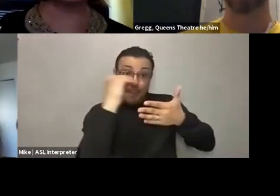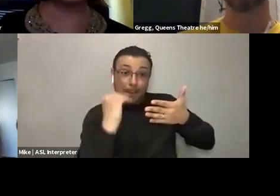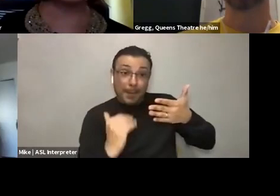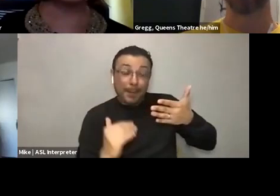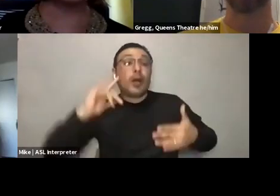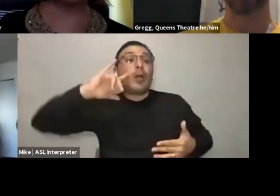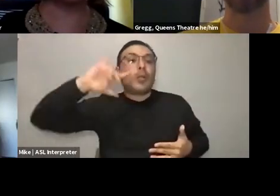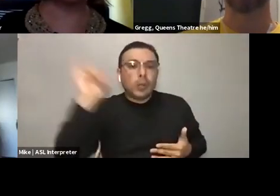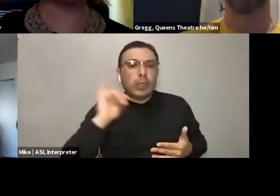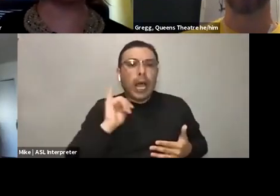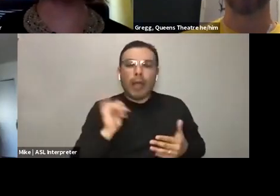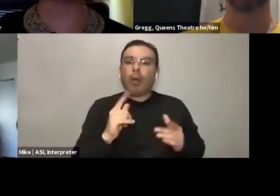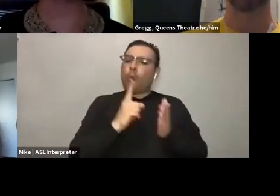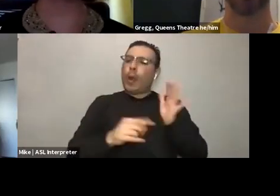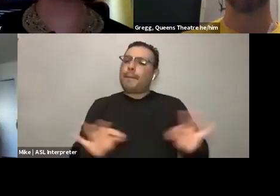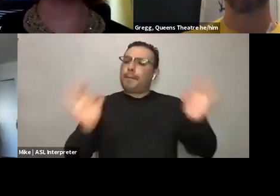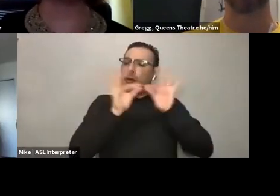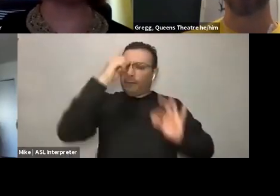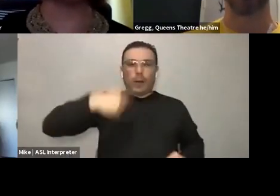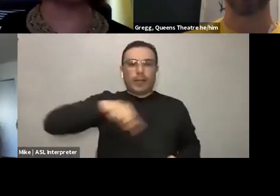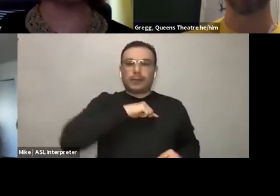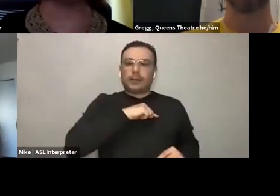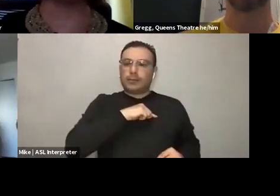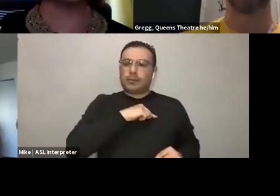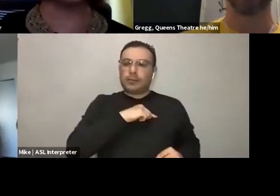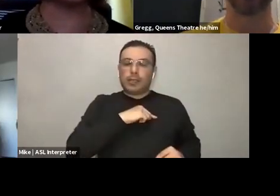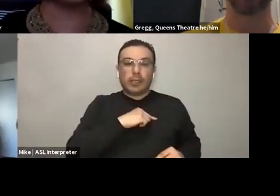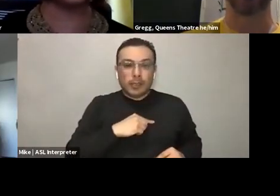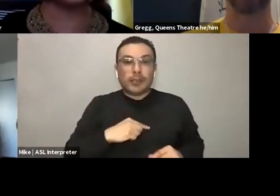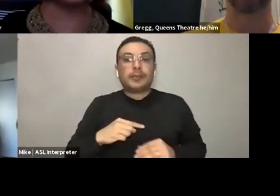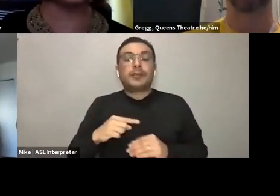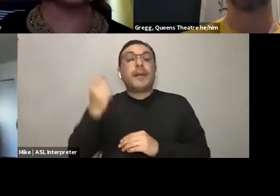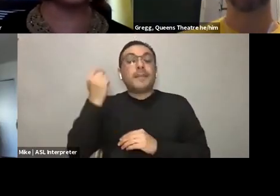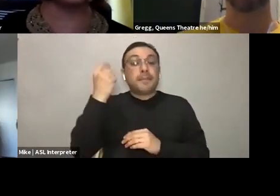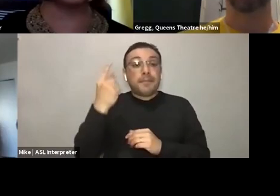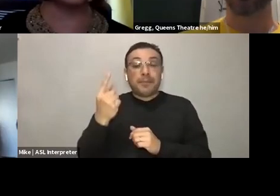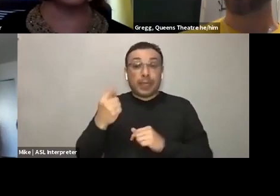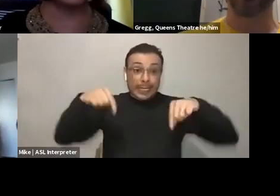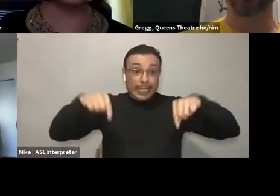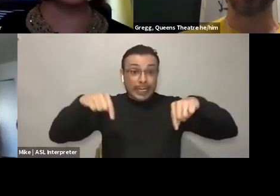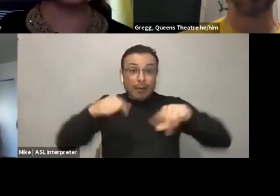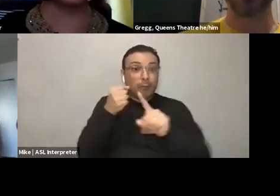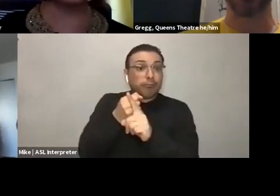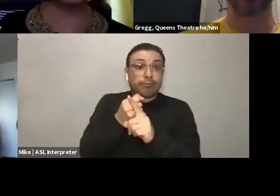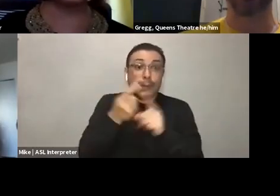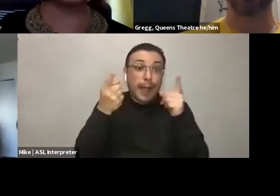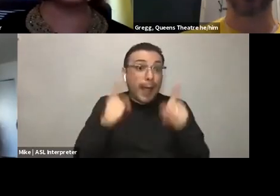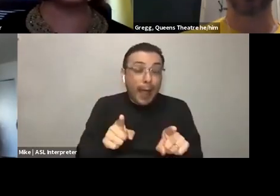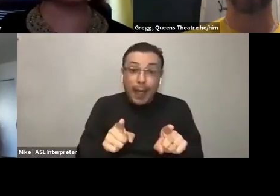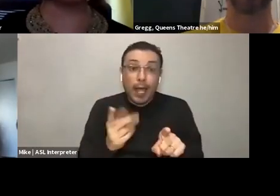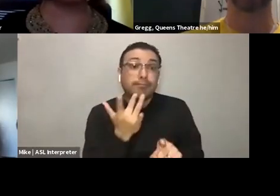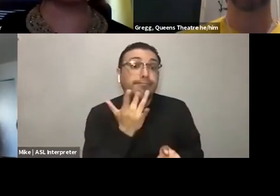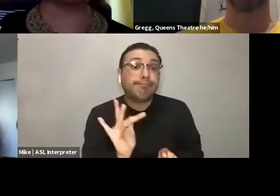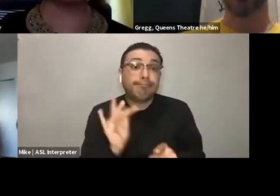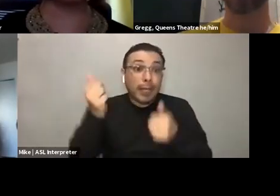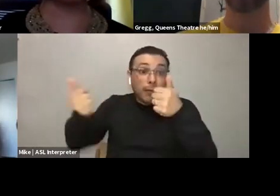anomaly. Most time, uh, accessibility is happening from the basement up in institutions, uh, which is very unfortunate, but that's something we can work to